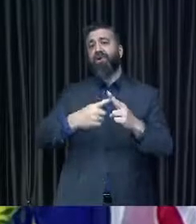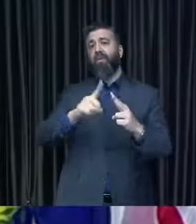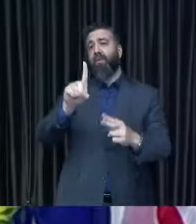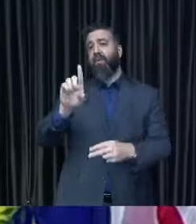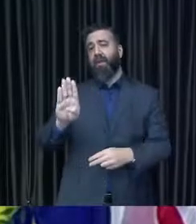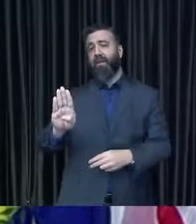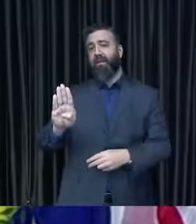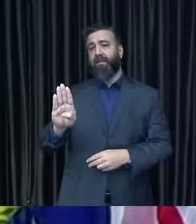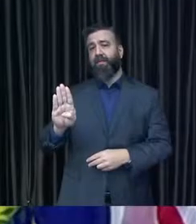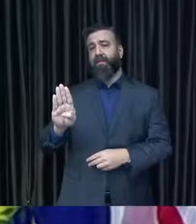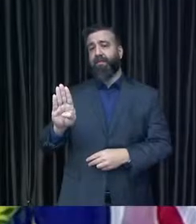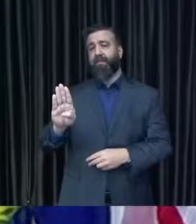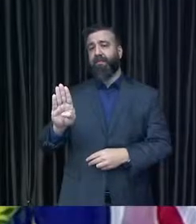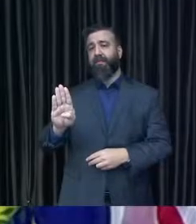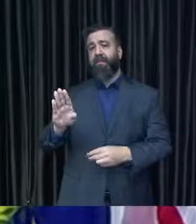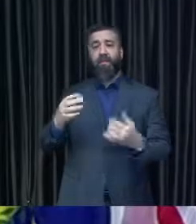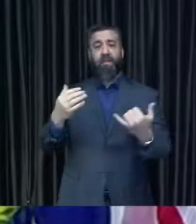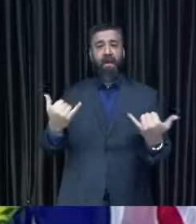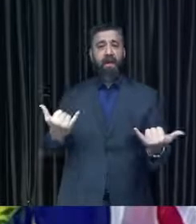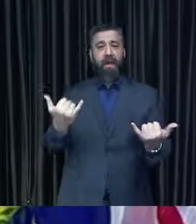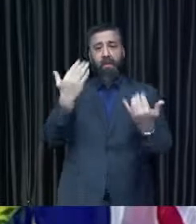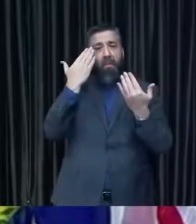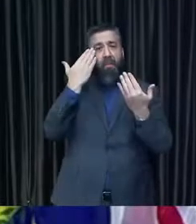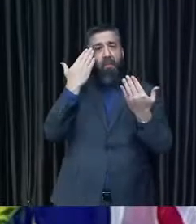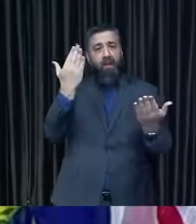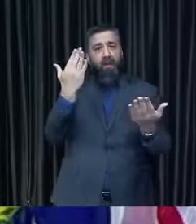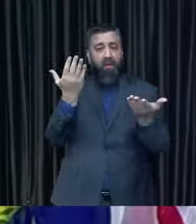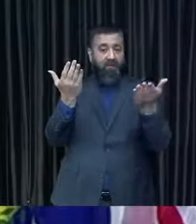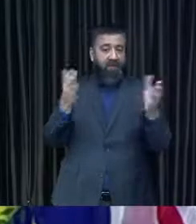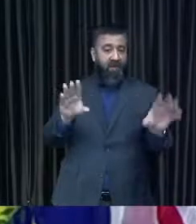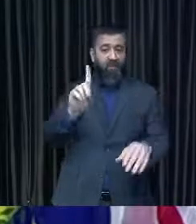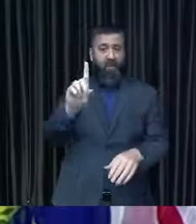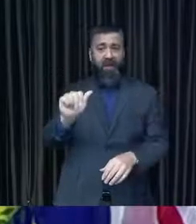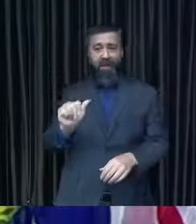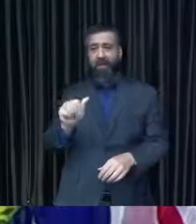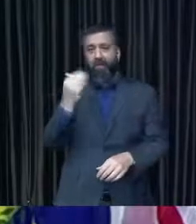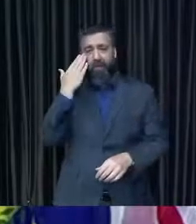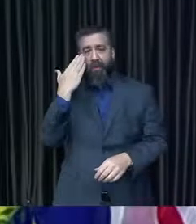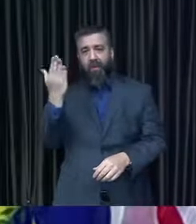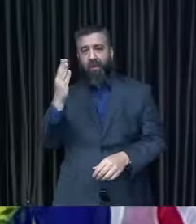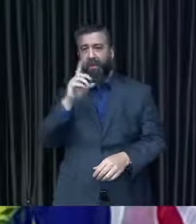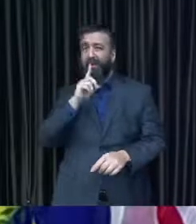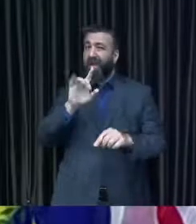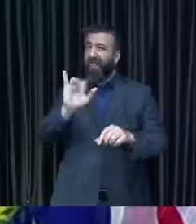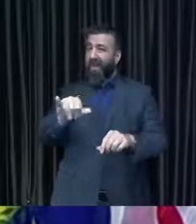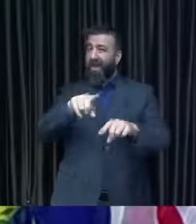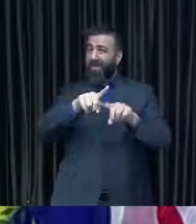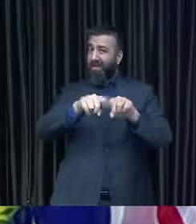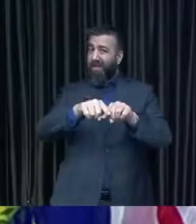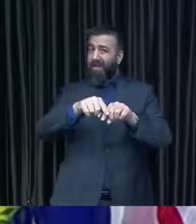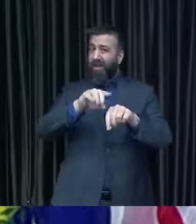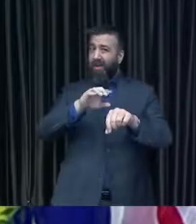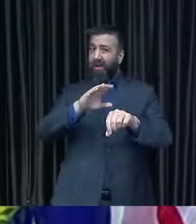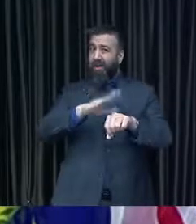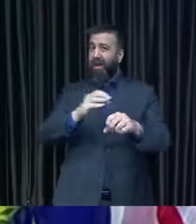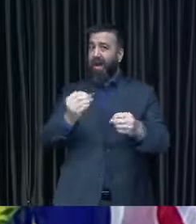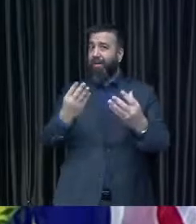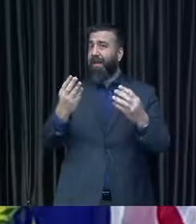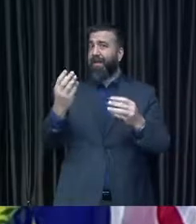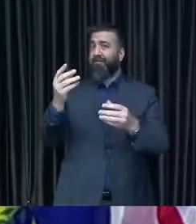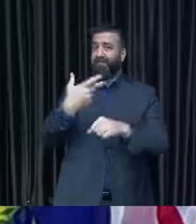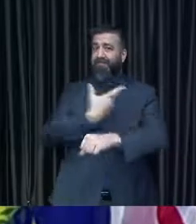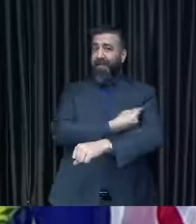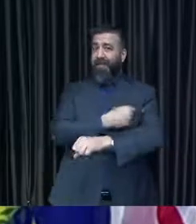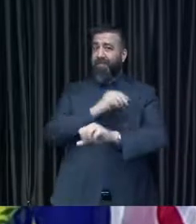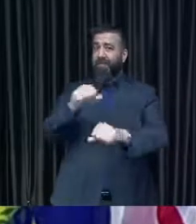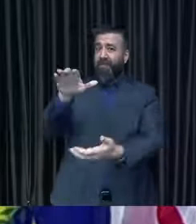We currently don't know the timeline to vaccinate 1A because it is dependent on the number of vaccines we can get here in St. Louis